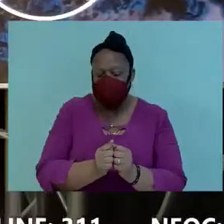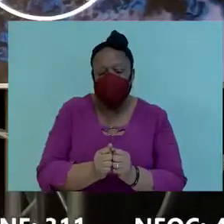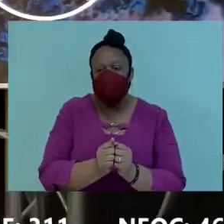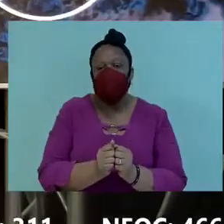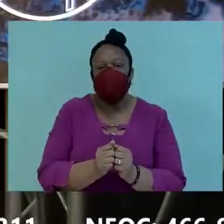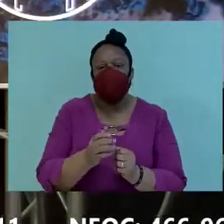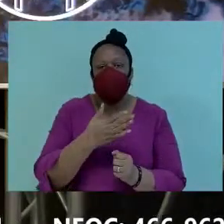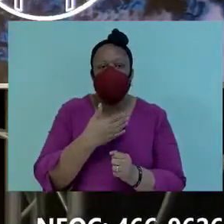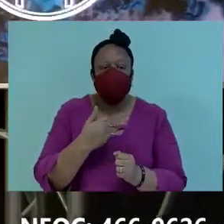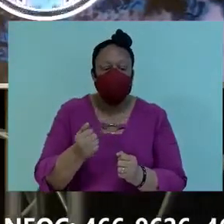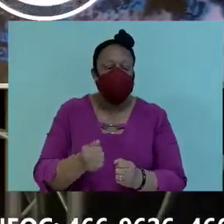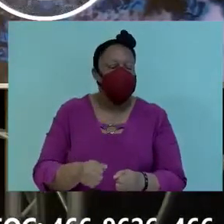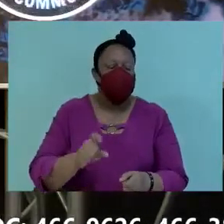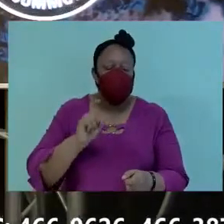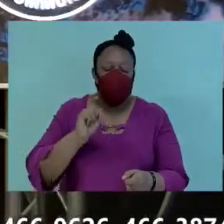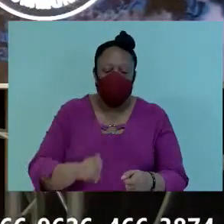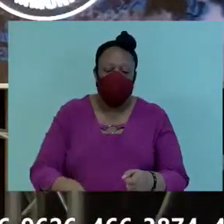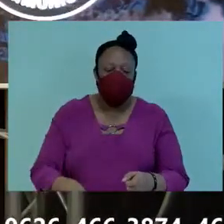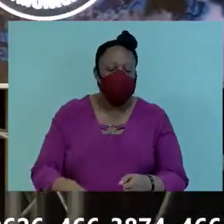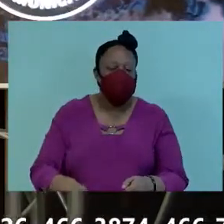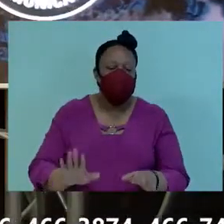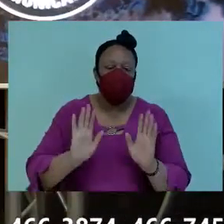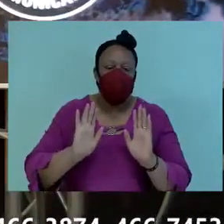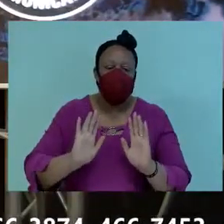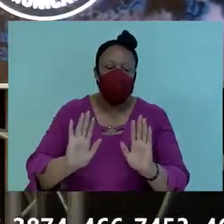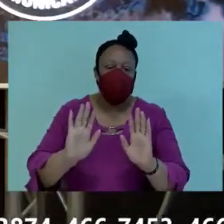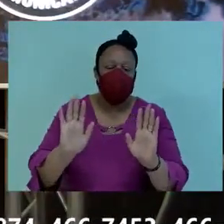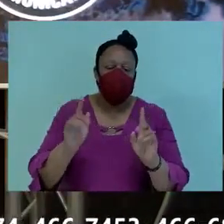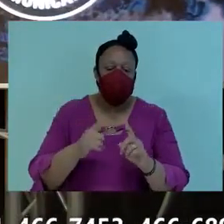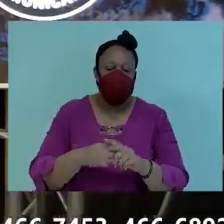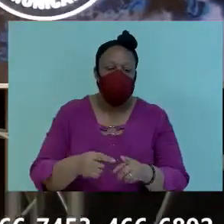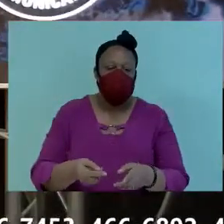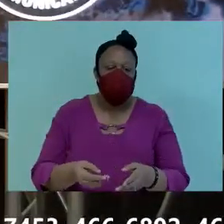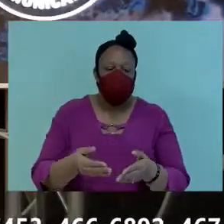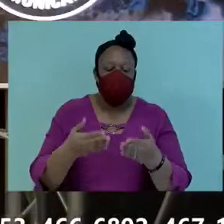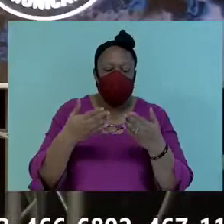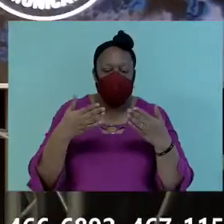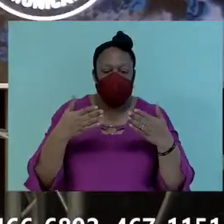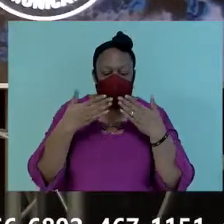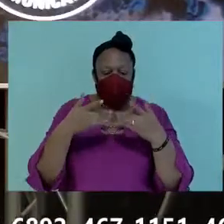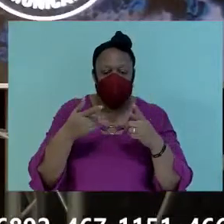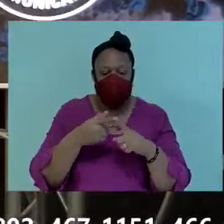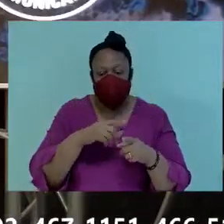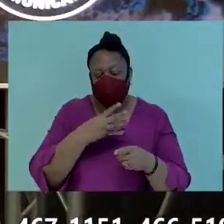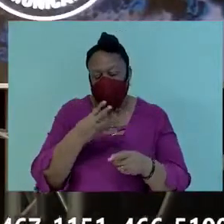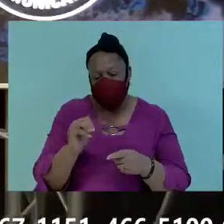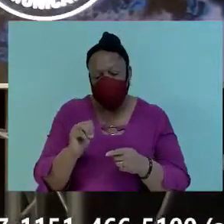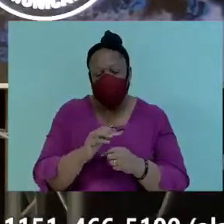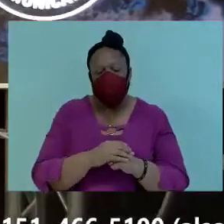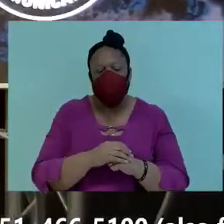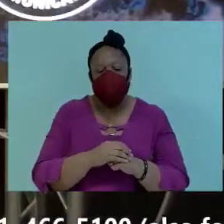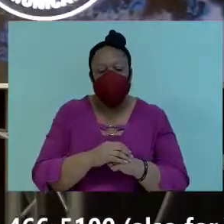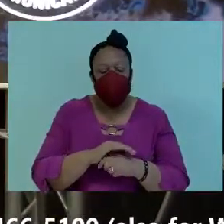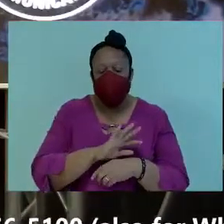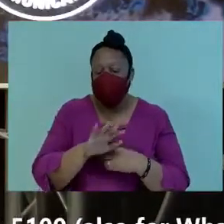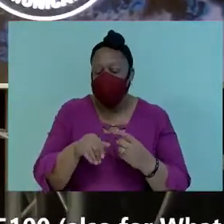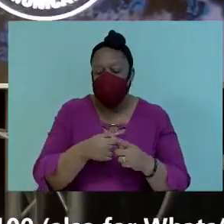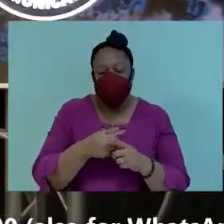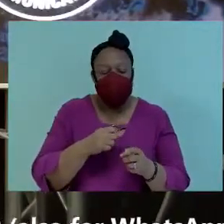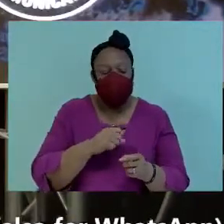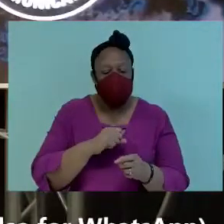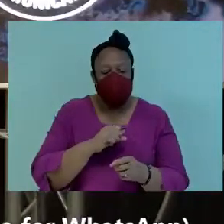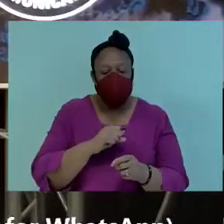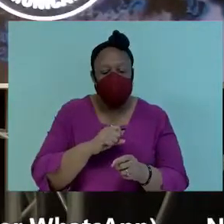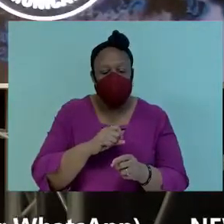and they are to be commended in terms of the management of the pandemic, and all of society and an